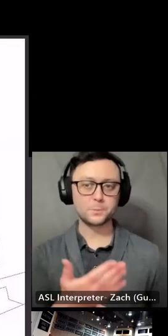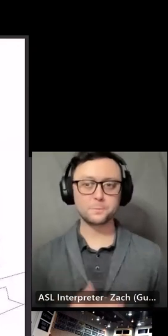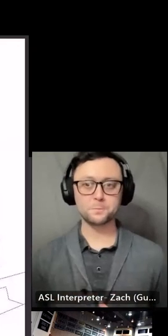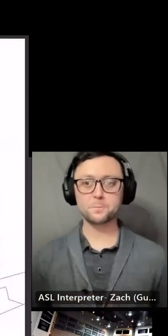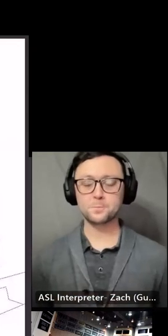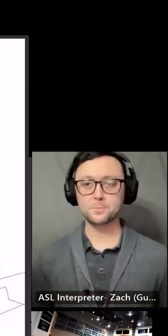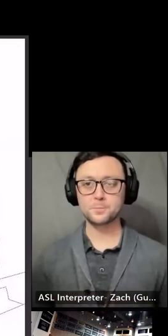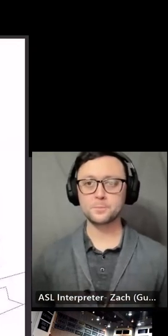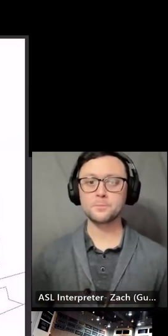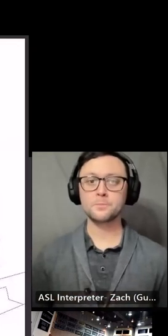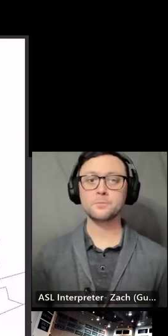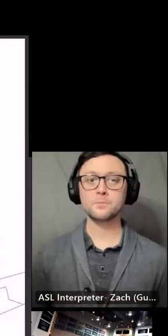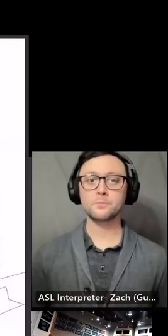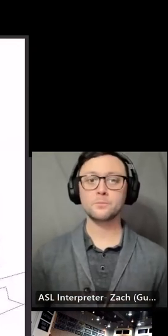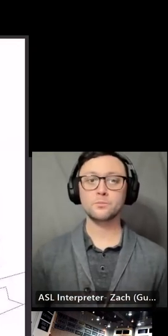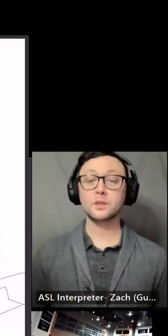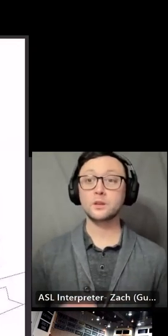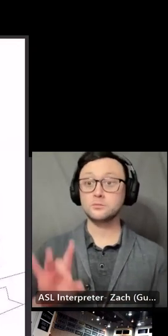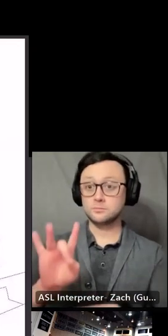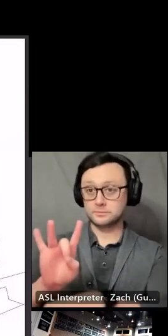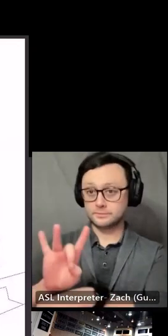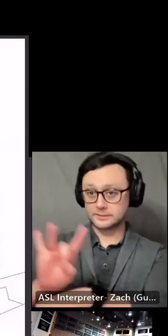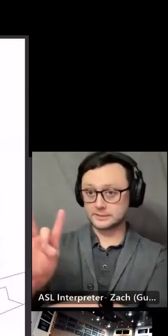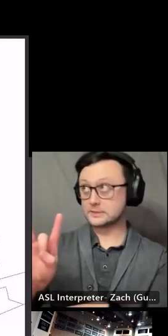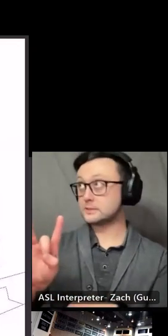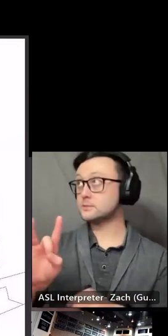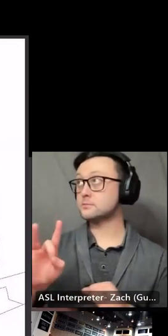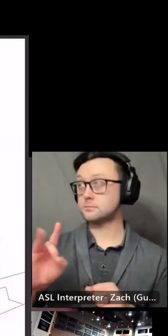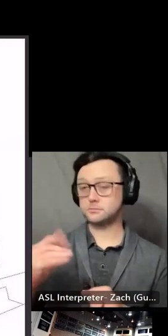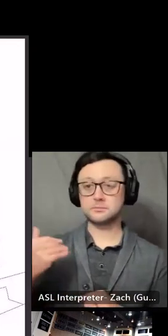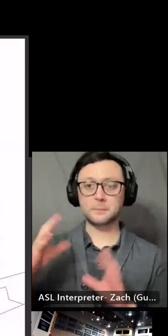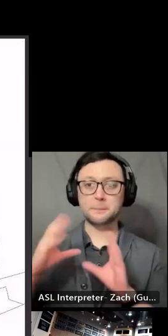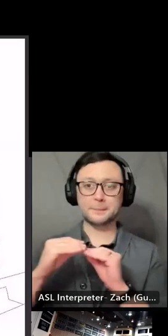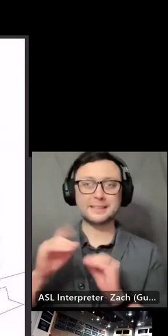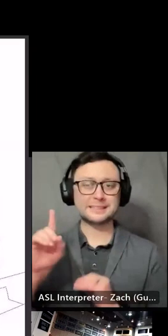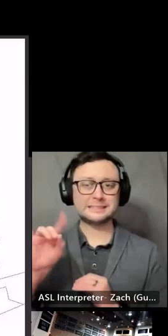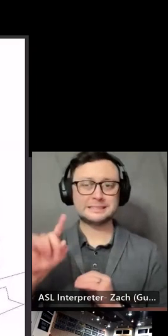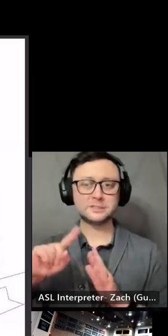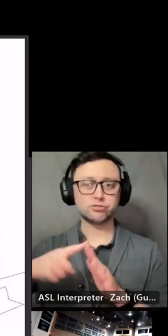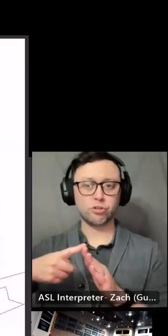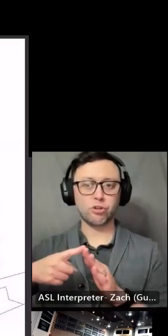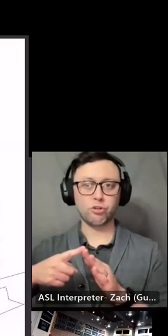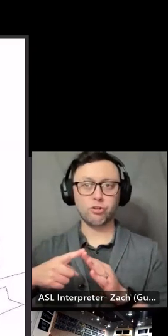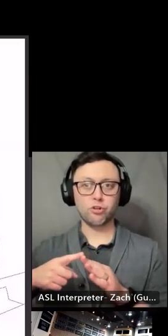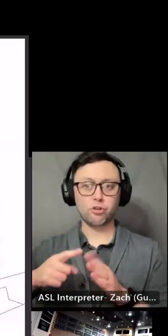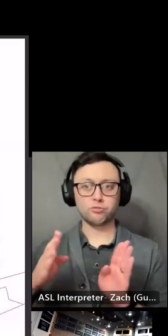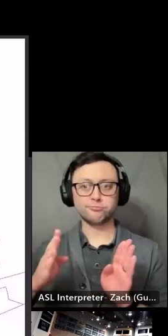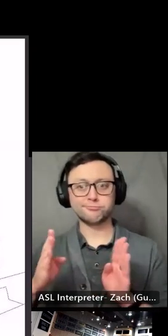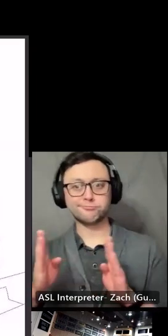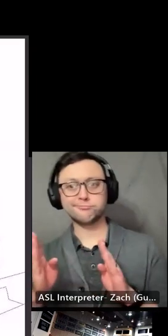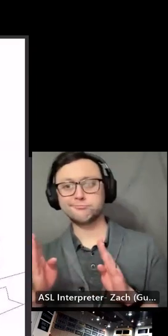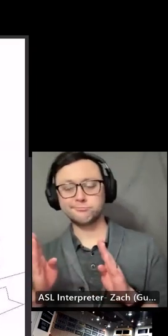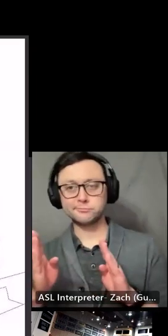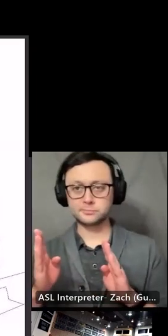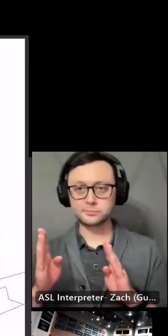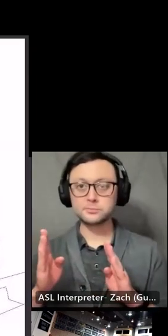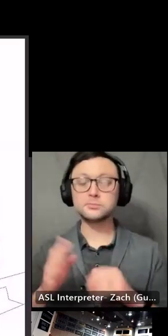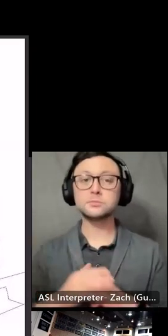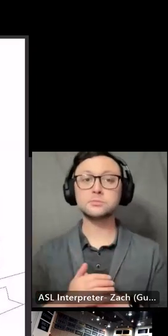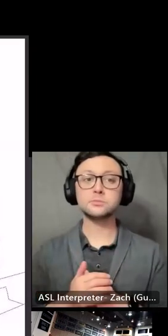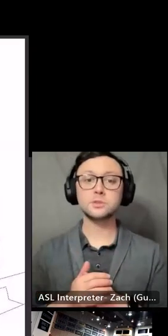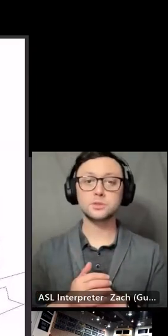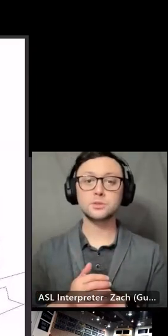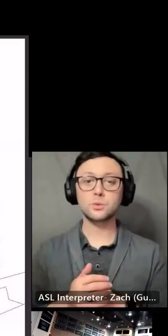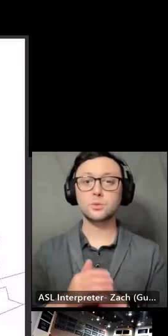I just, so it's 8 o'clock. The meeting was sort of announced as a meeting ending at 8. We did start a little bit late with the big